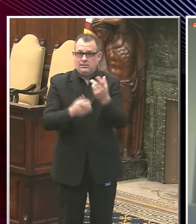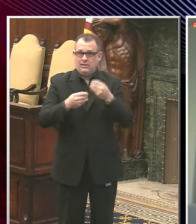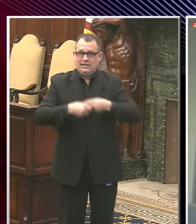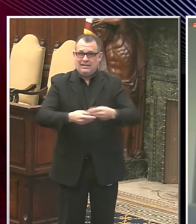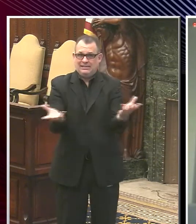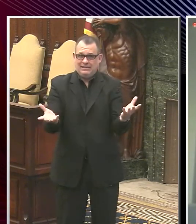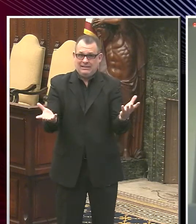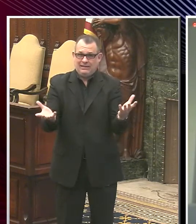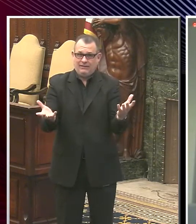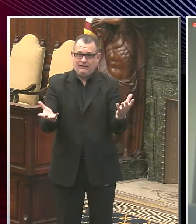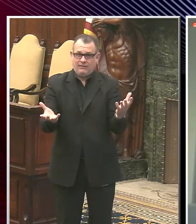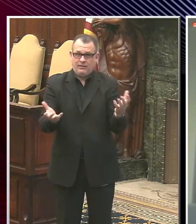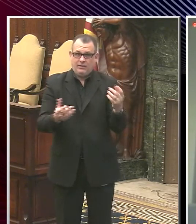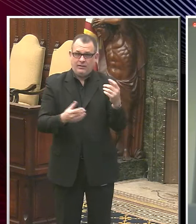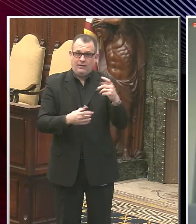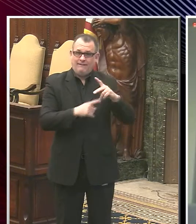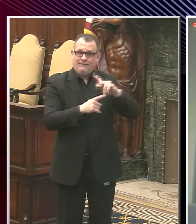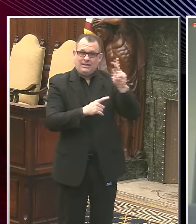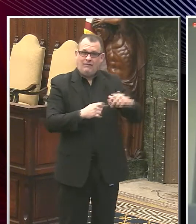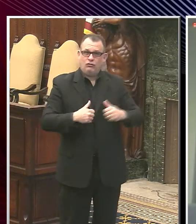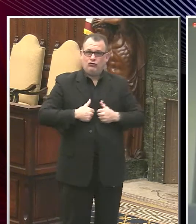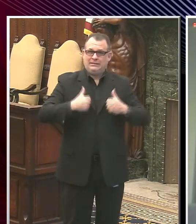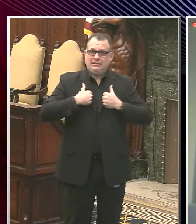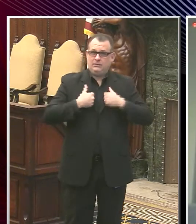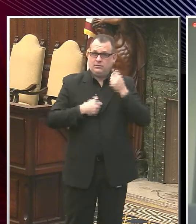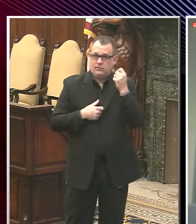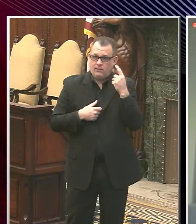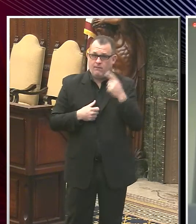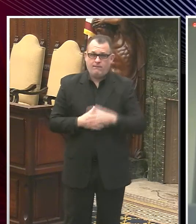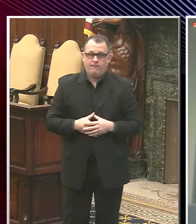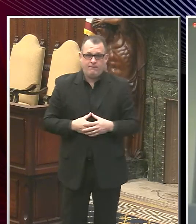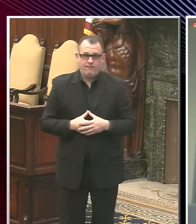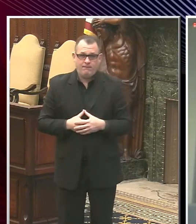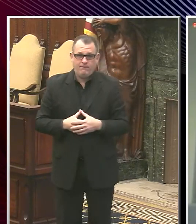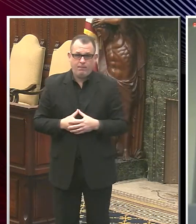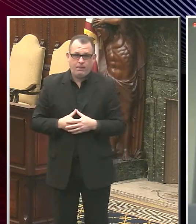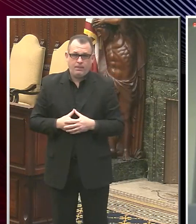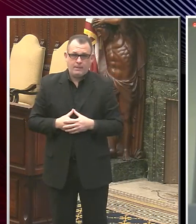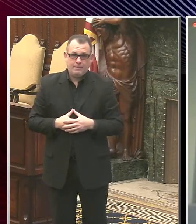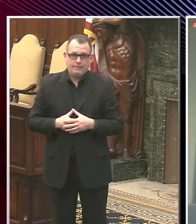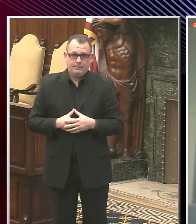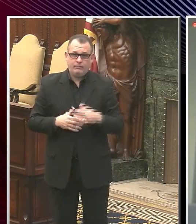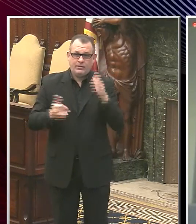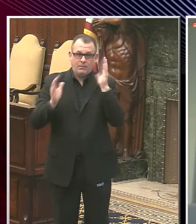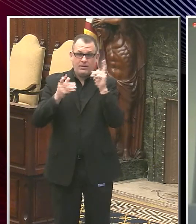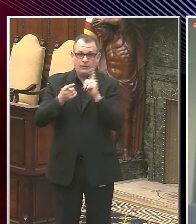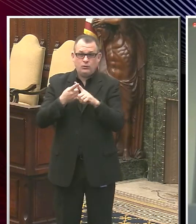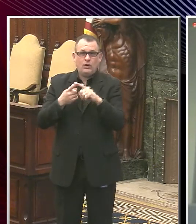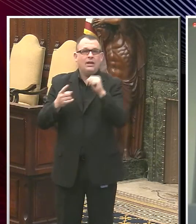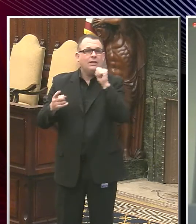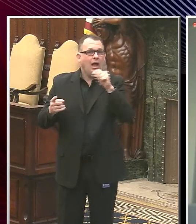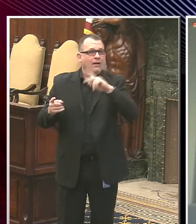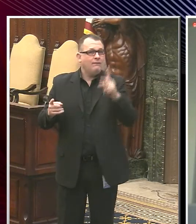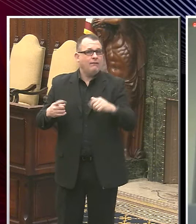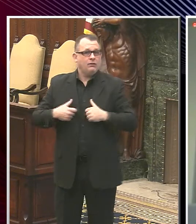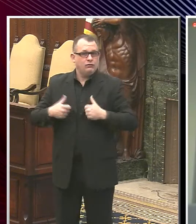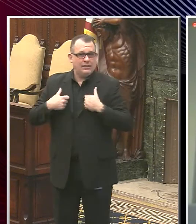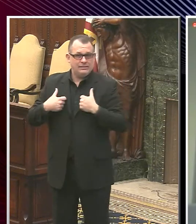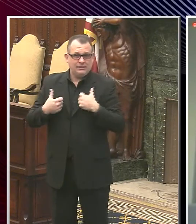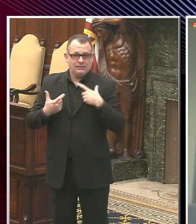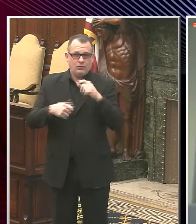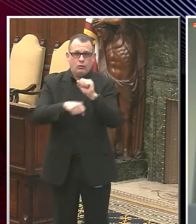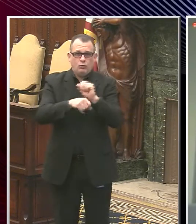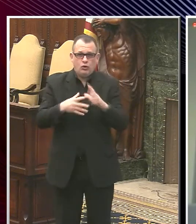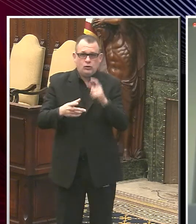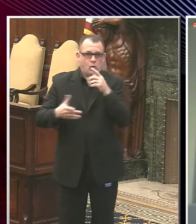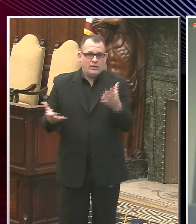by Philadelphia providers is to Philadelphia residents, and the rest to non-Philadelphia residents, including essential workers who work in Philadelphia